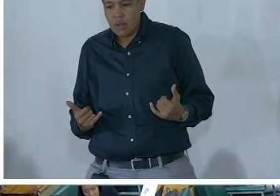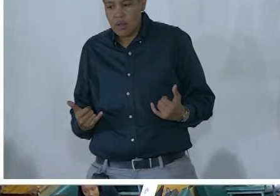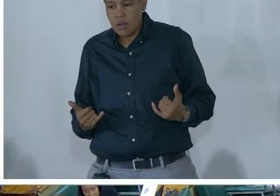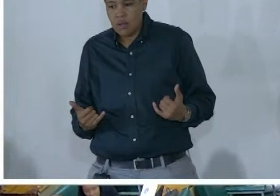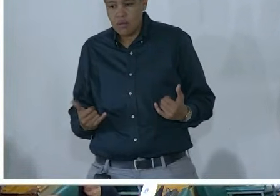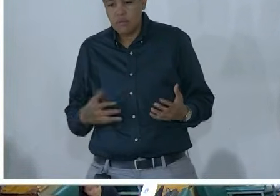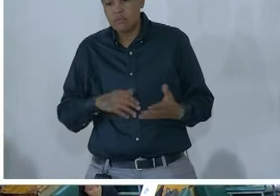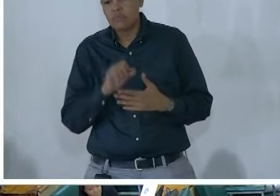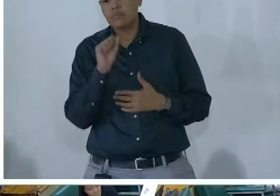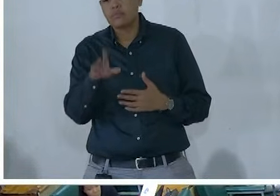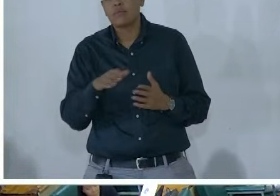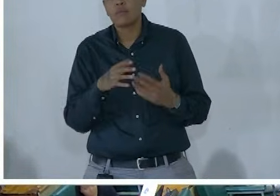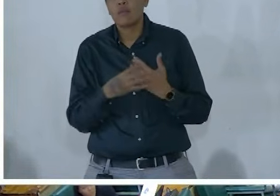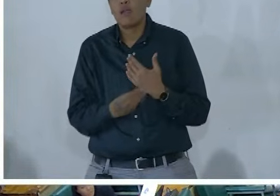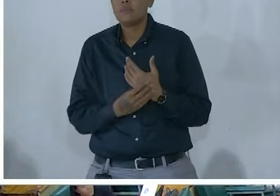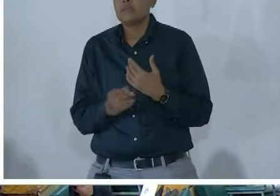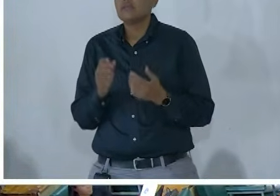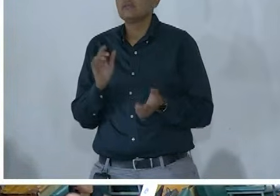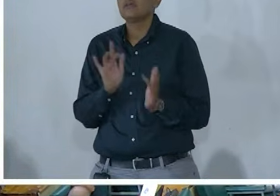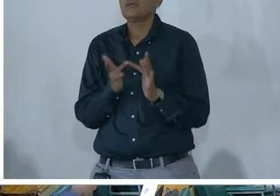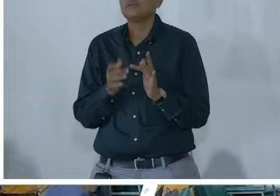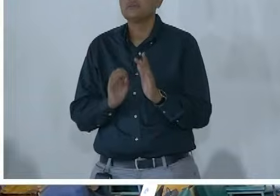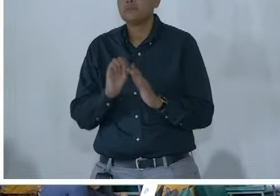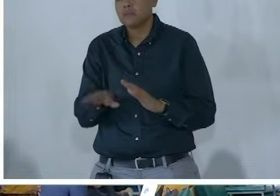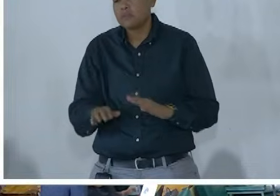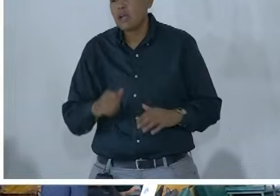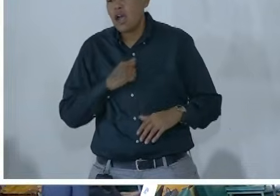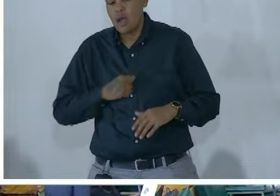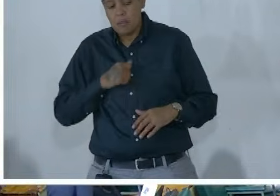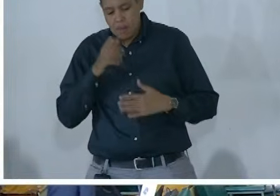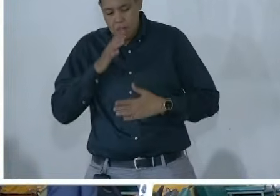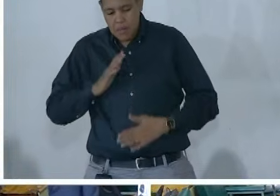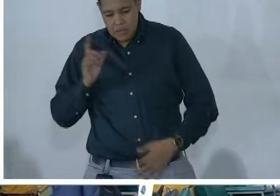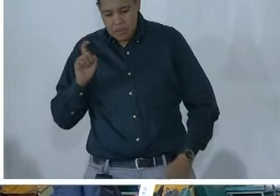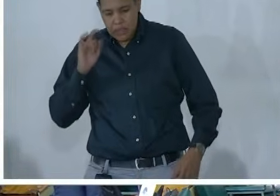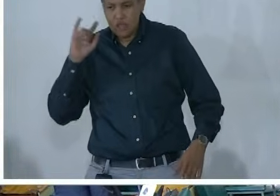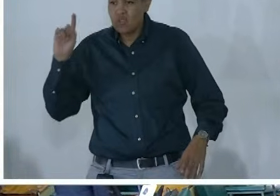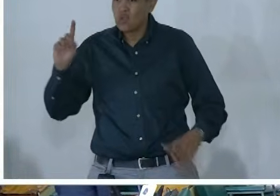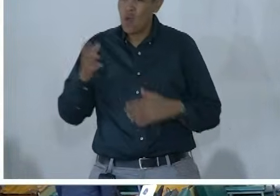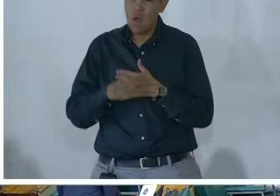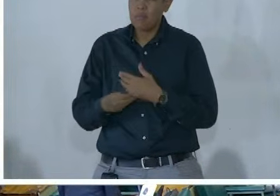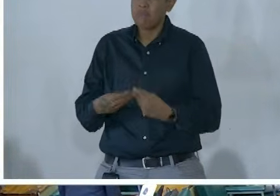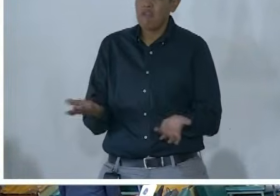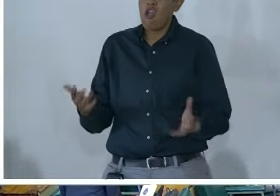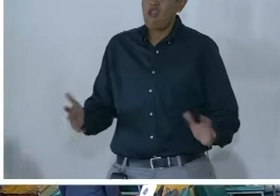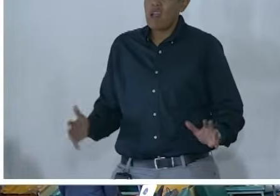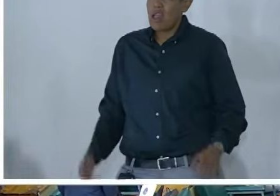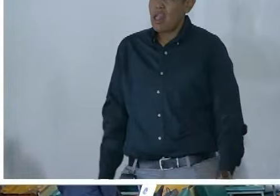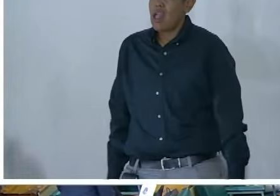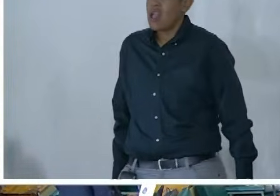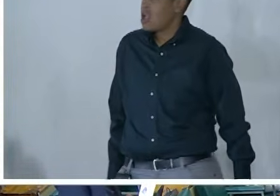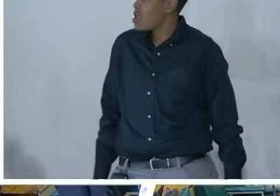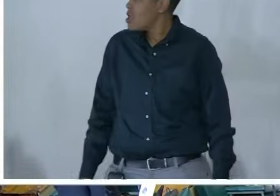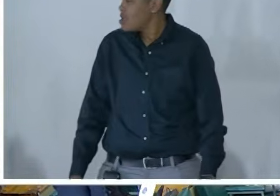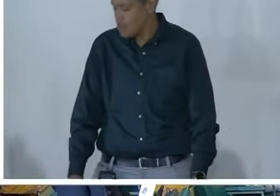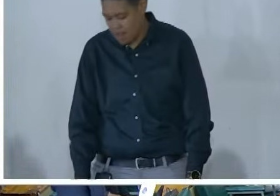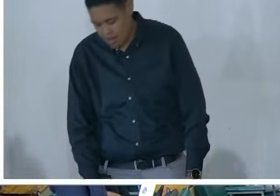Yeah, I sent in the soft copy. Apologies, Madam Speaker, the copies should have been sent.